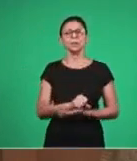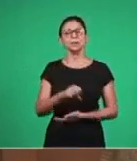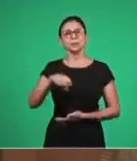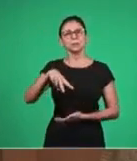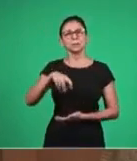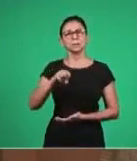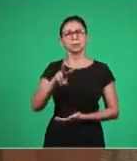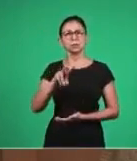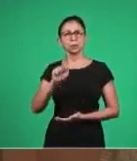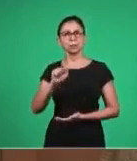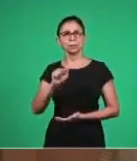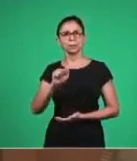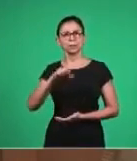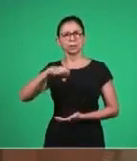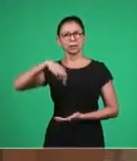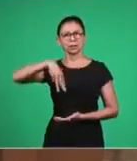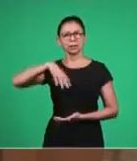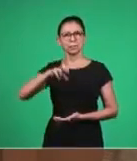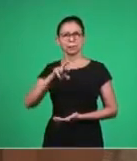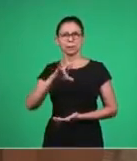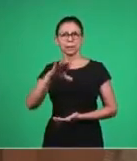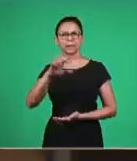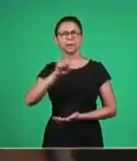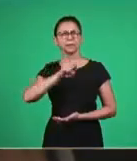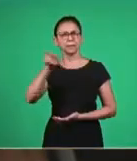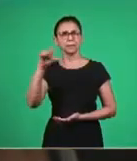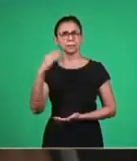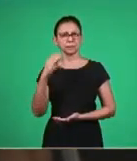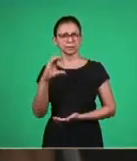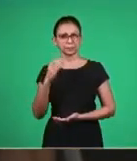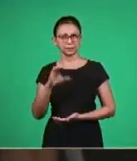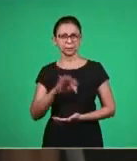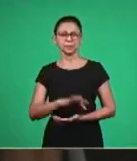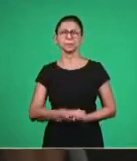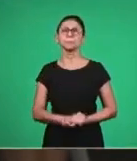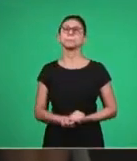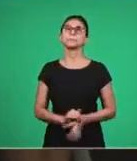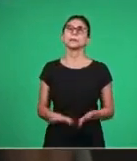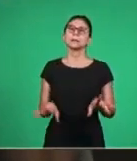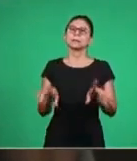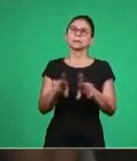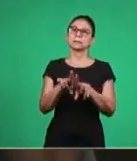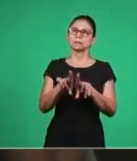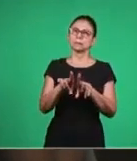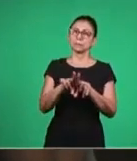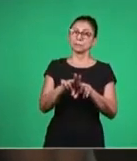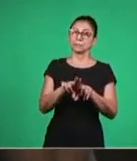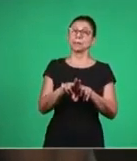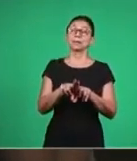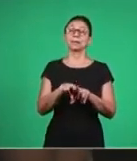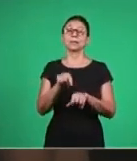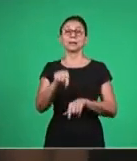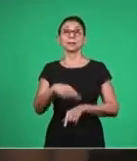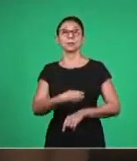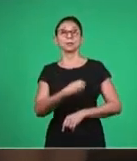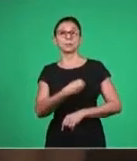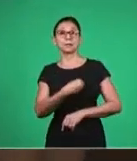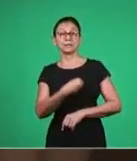Polo, and they are here participating with us in the Biblical School. We say also